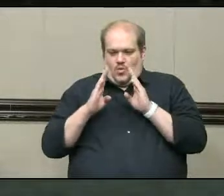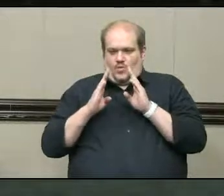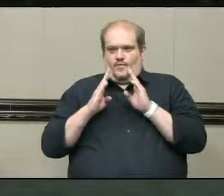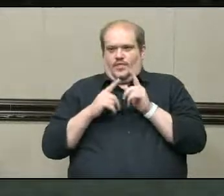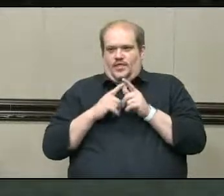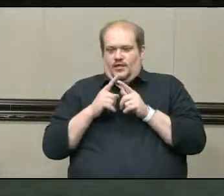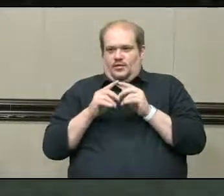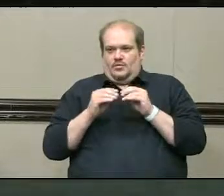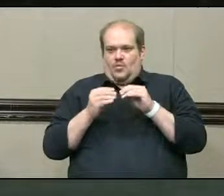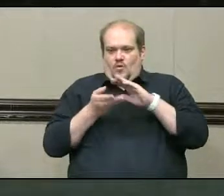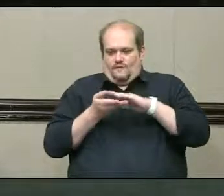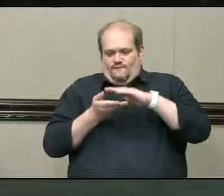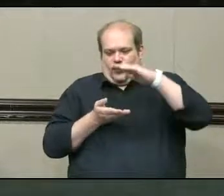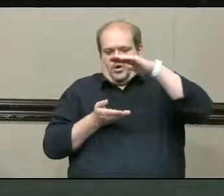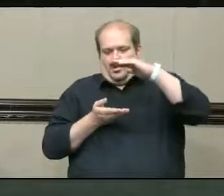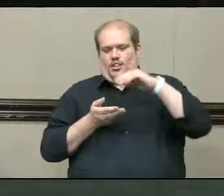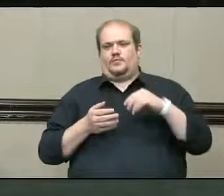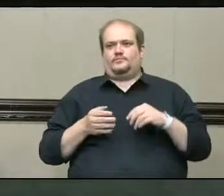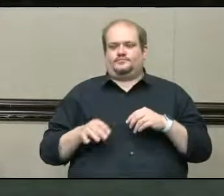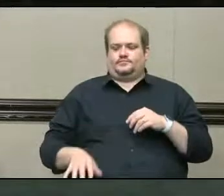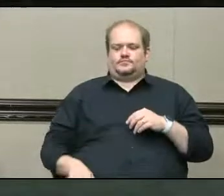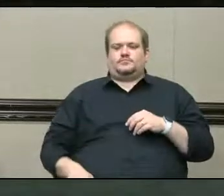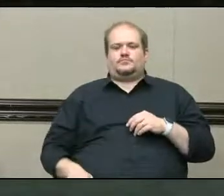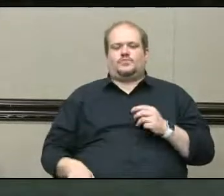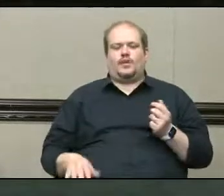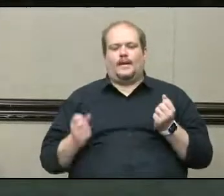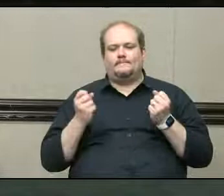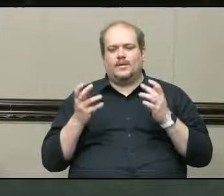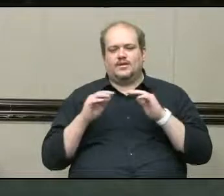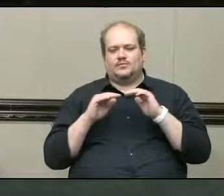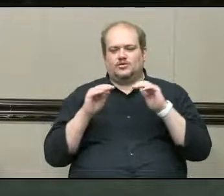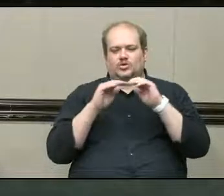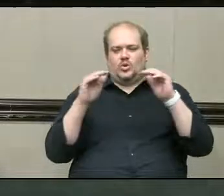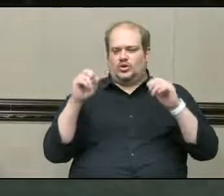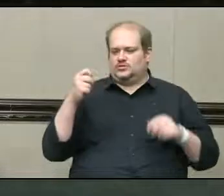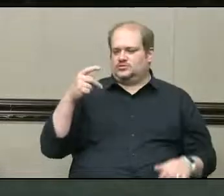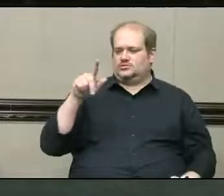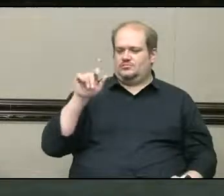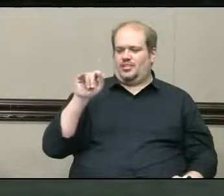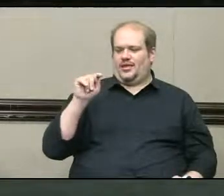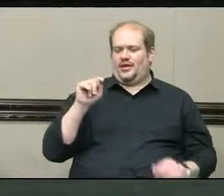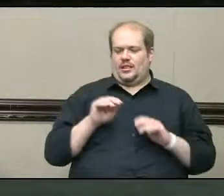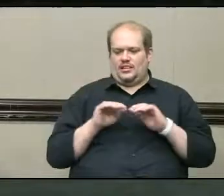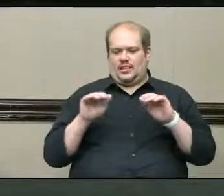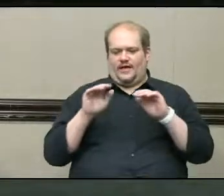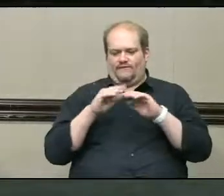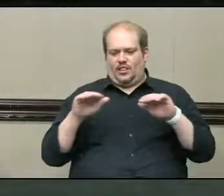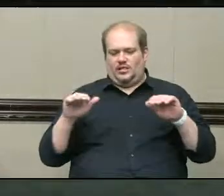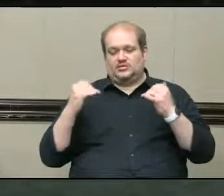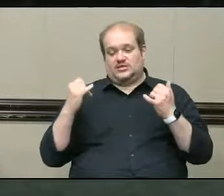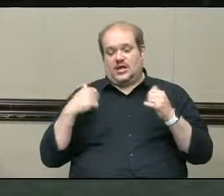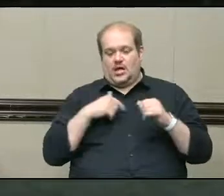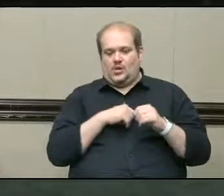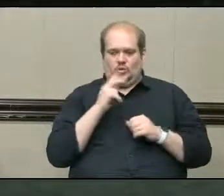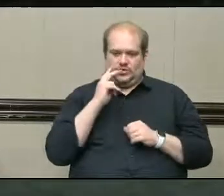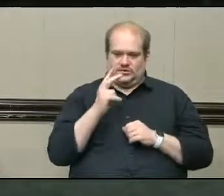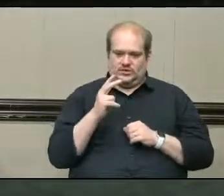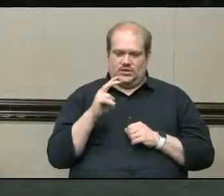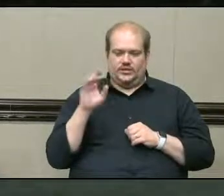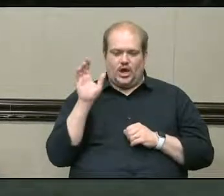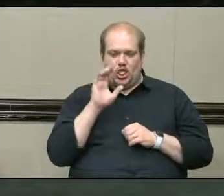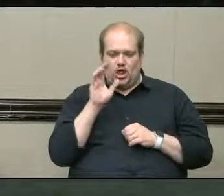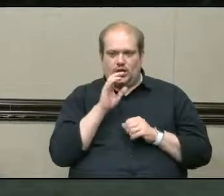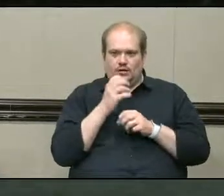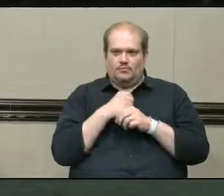started going more vertical, multiple stories, split levels. And so now what we're seeing is they're looking to